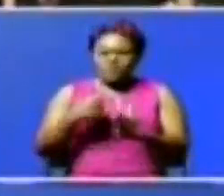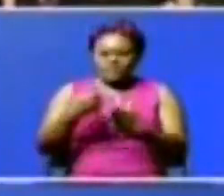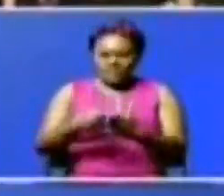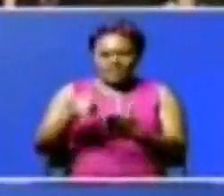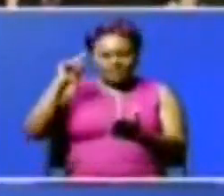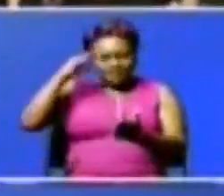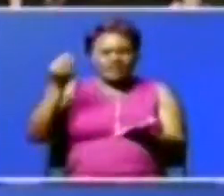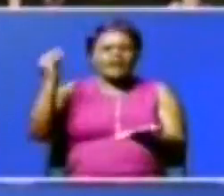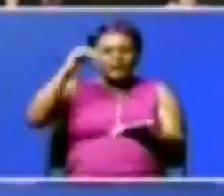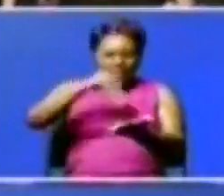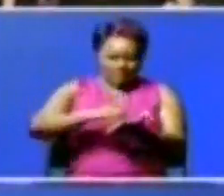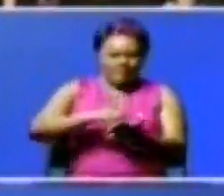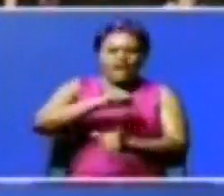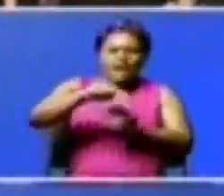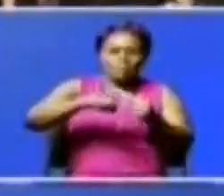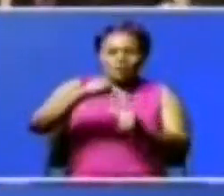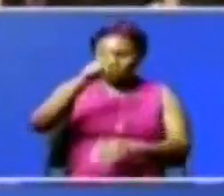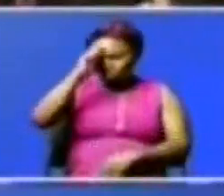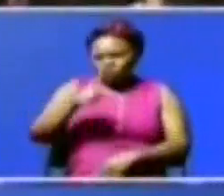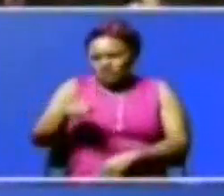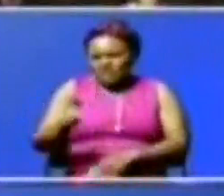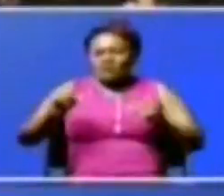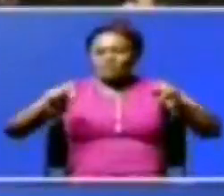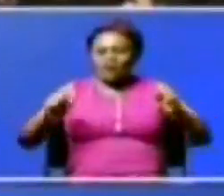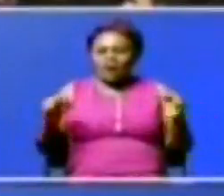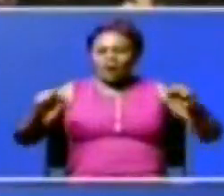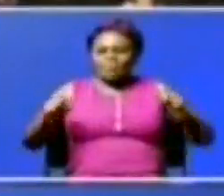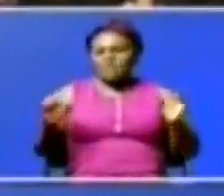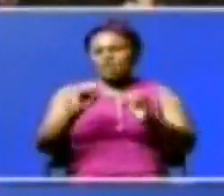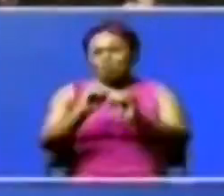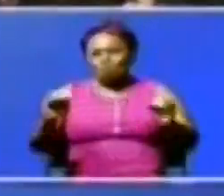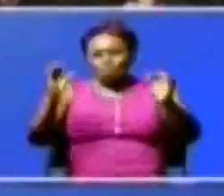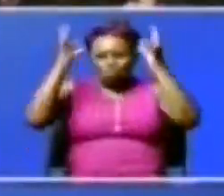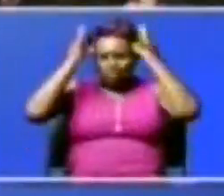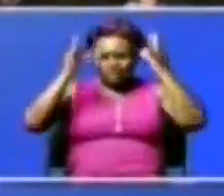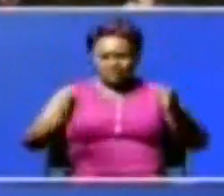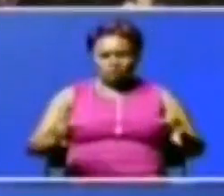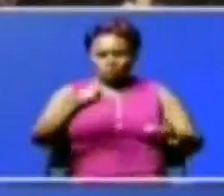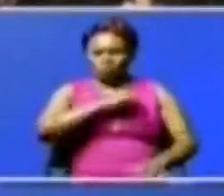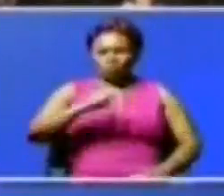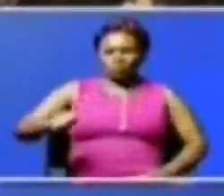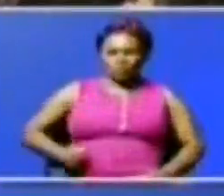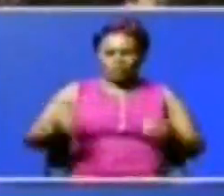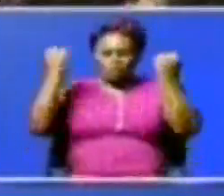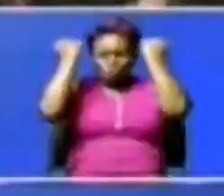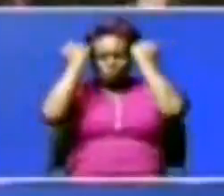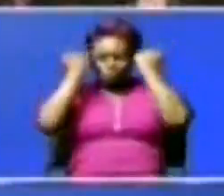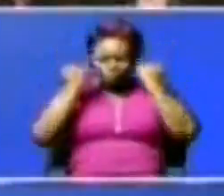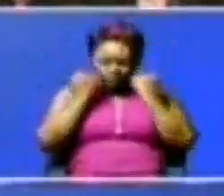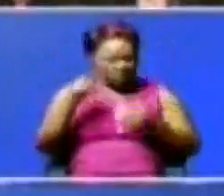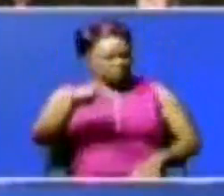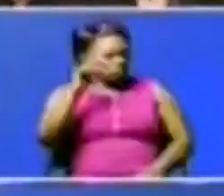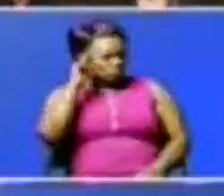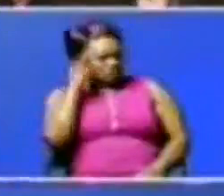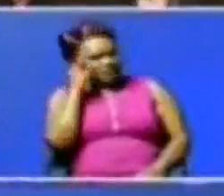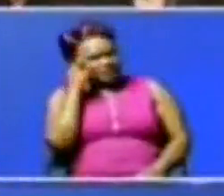of the judiciary, because essentially they were very unhappy with the decision of the Supreme Court to annul the August 8th elections. Don't you think that